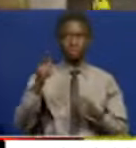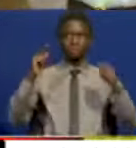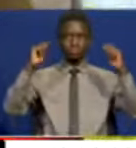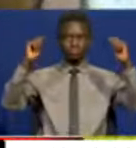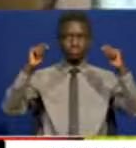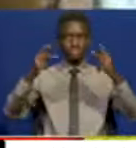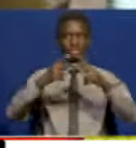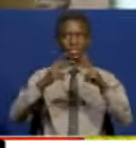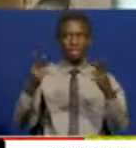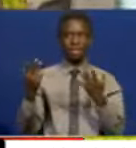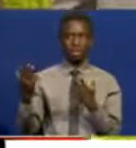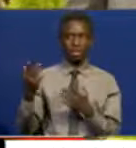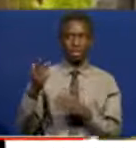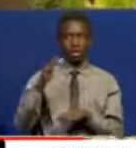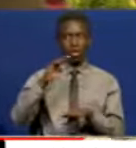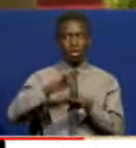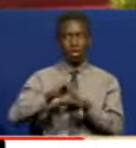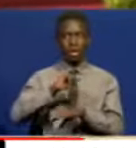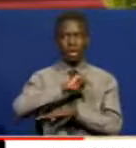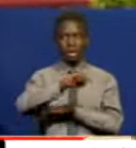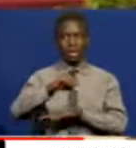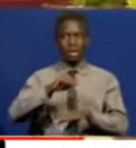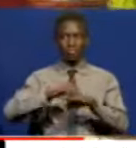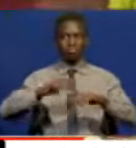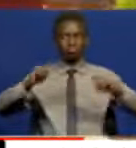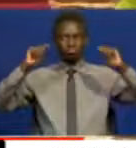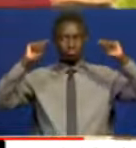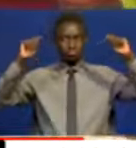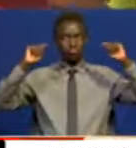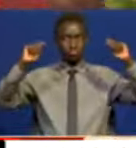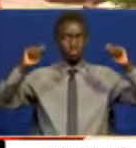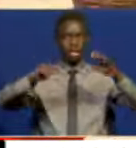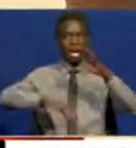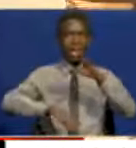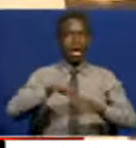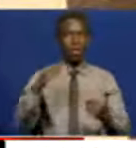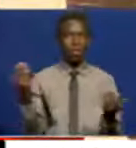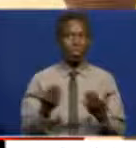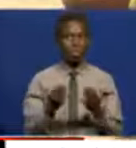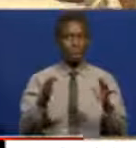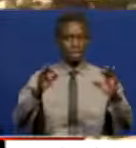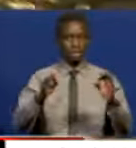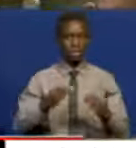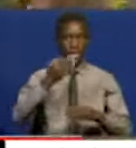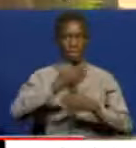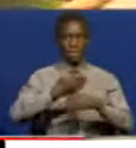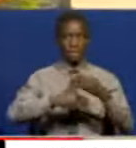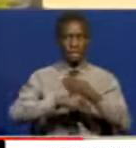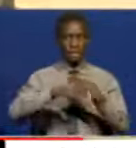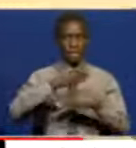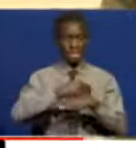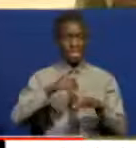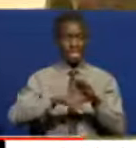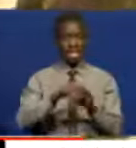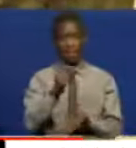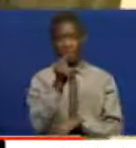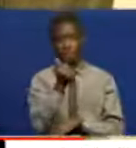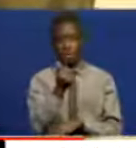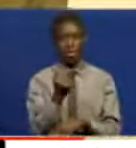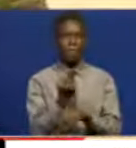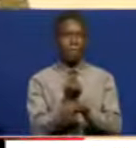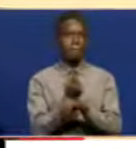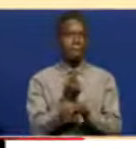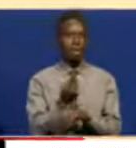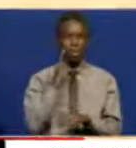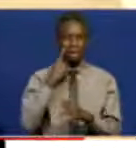on a solo mission to demonstrate outside the Treasury building. In a few minutes, he was whisked away